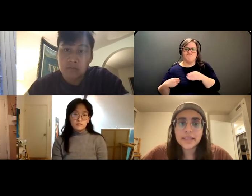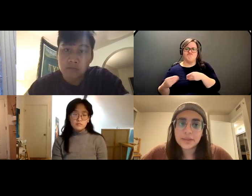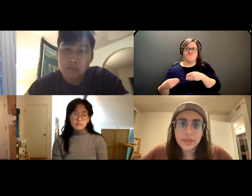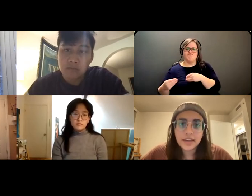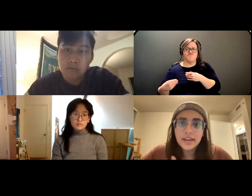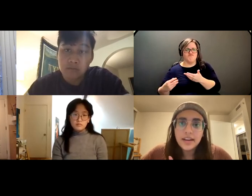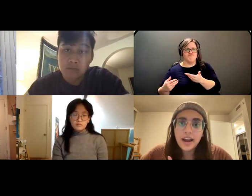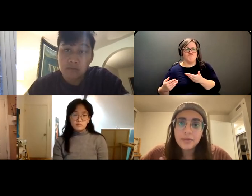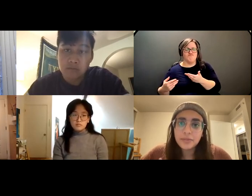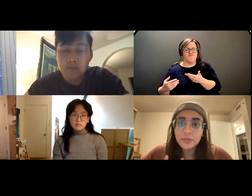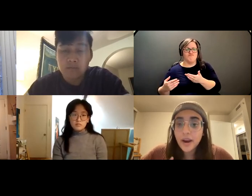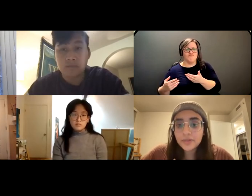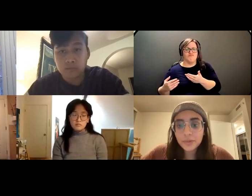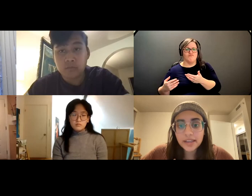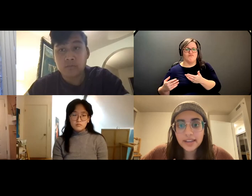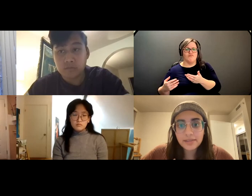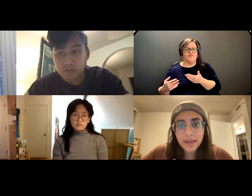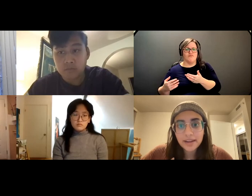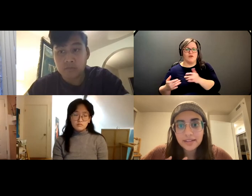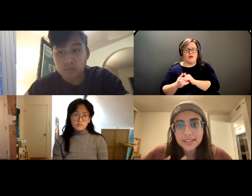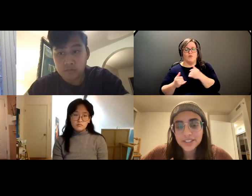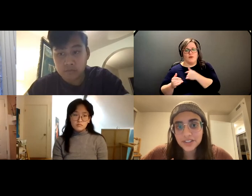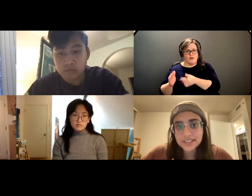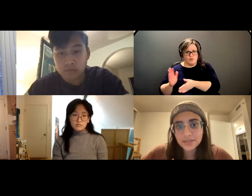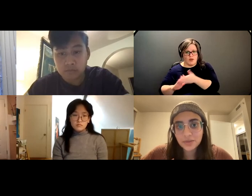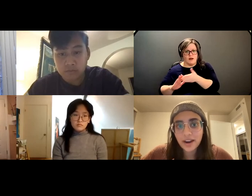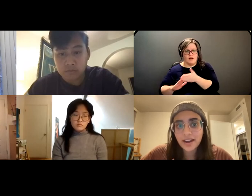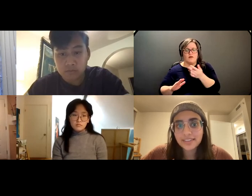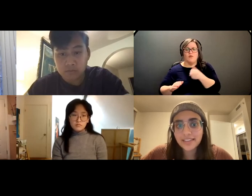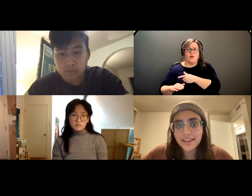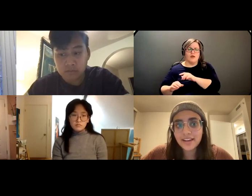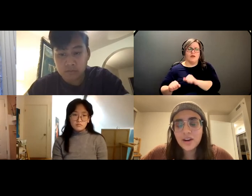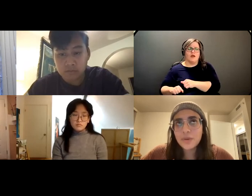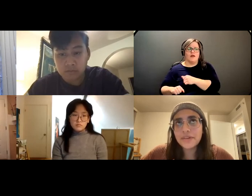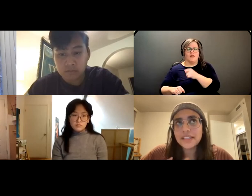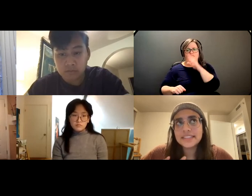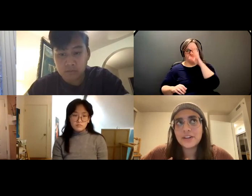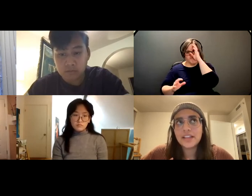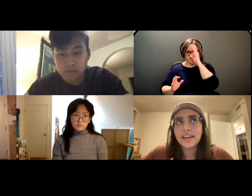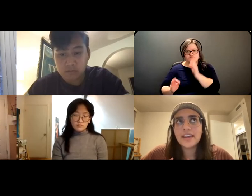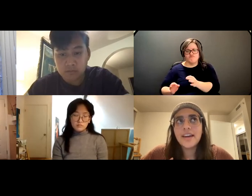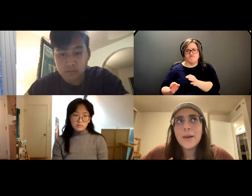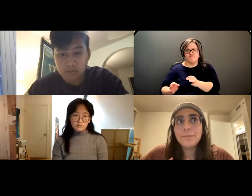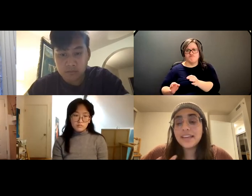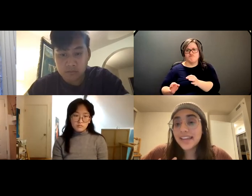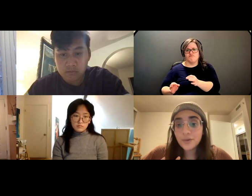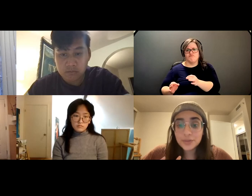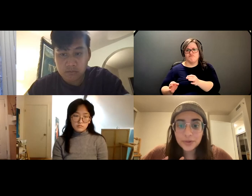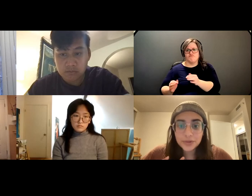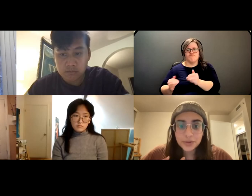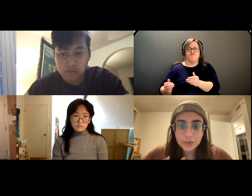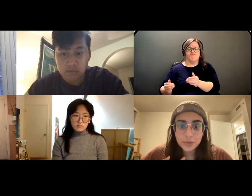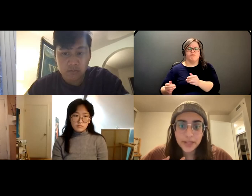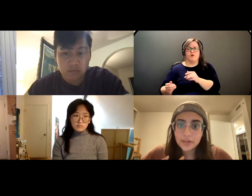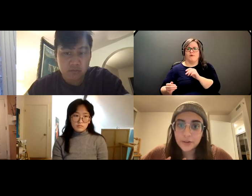flexibility in the ways that we run. We can make decisions that, like, without necessarily like being